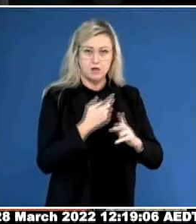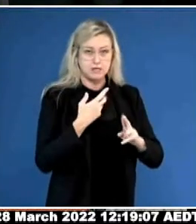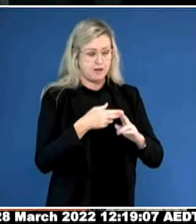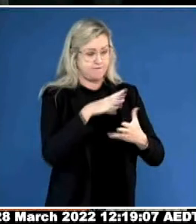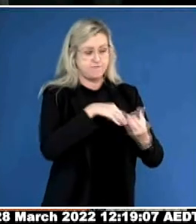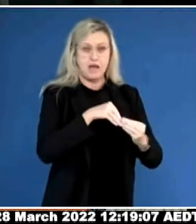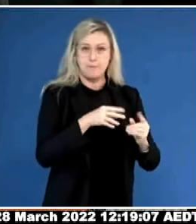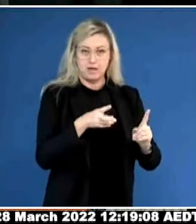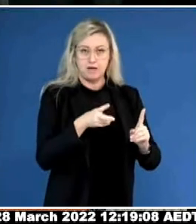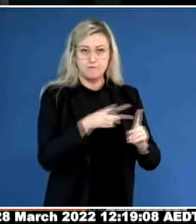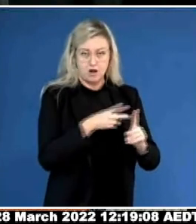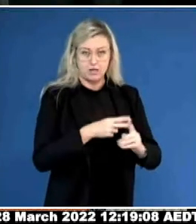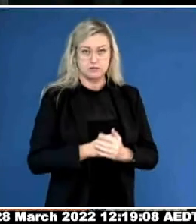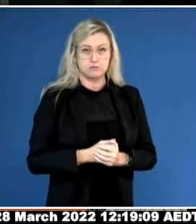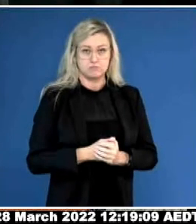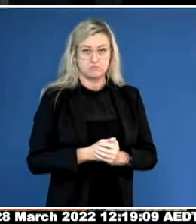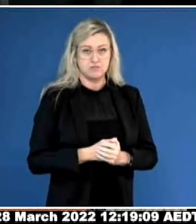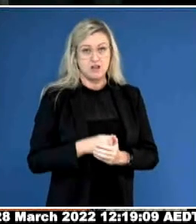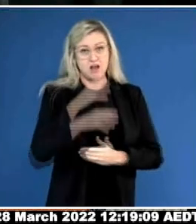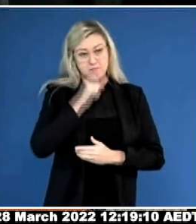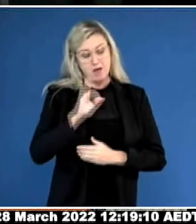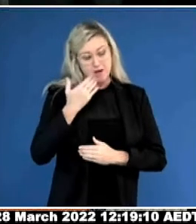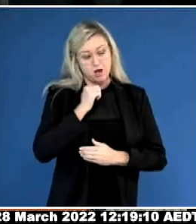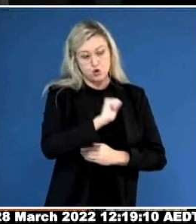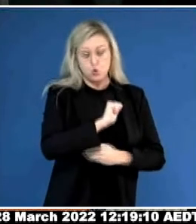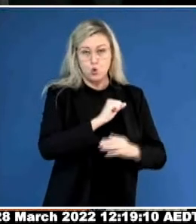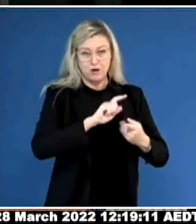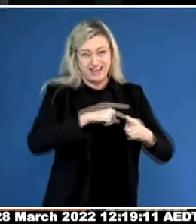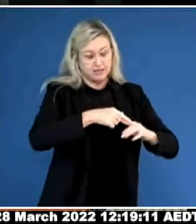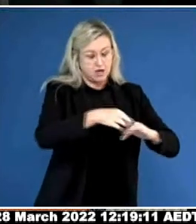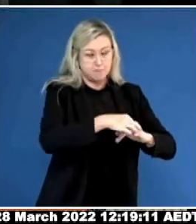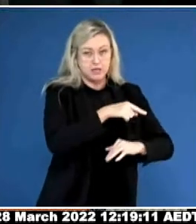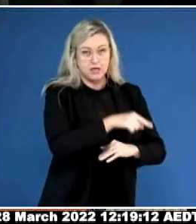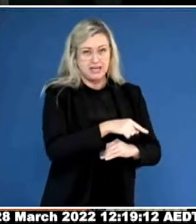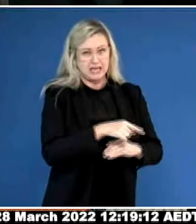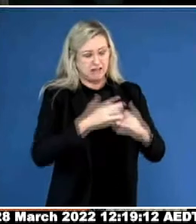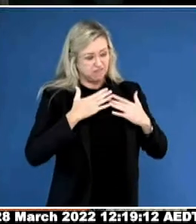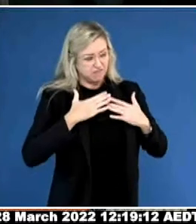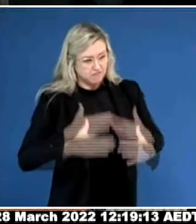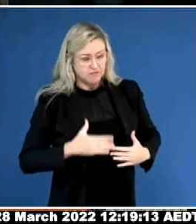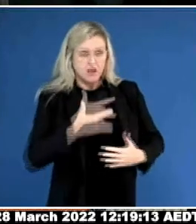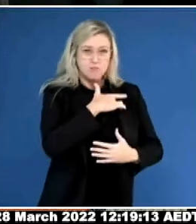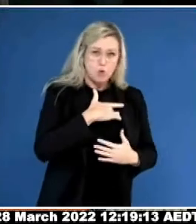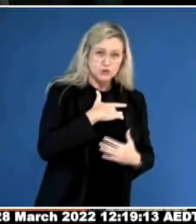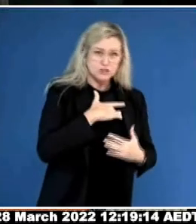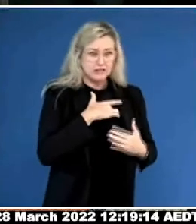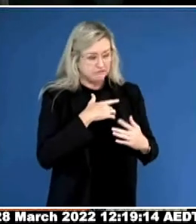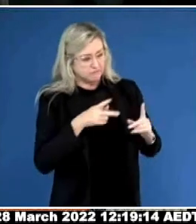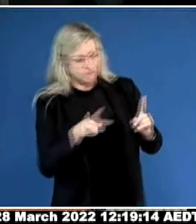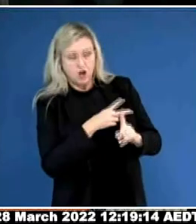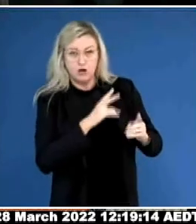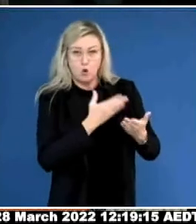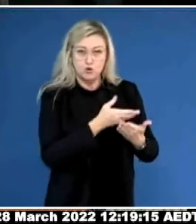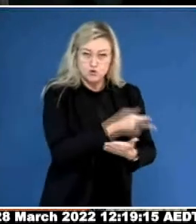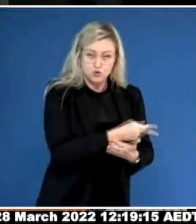your ex-husband was verbally and emotionally abusive and physically violent towards you. And the most